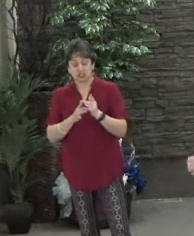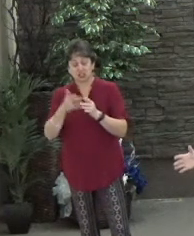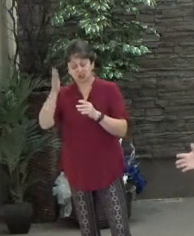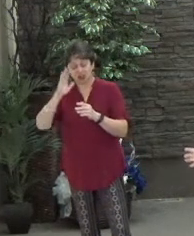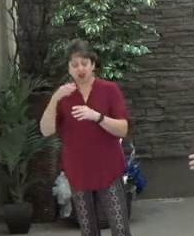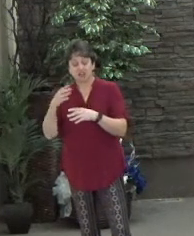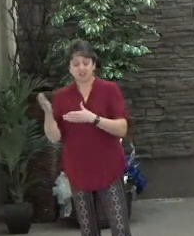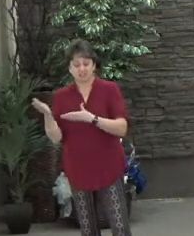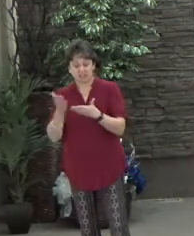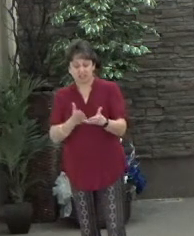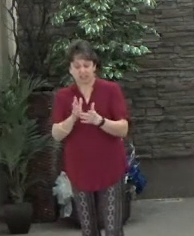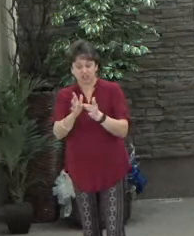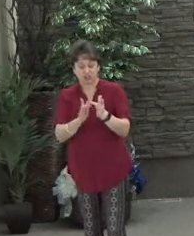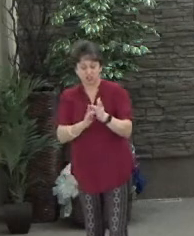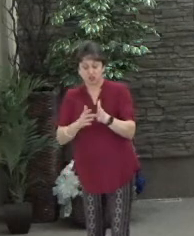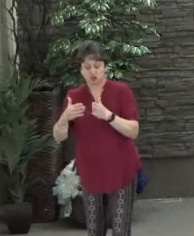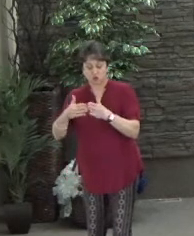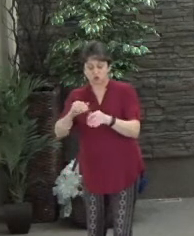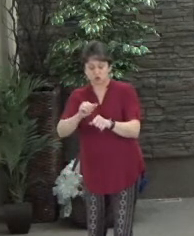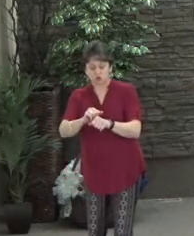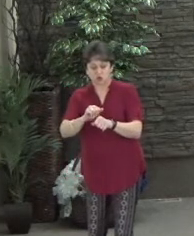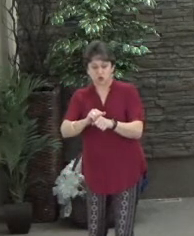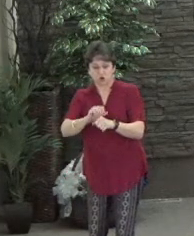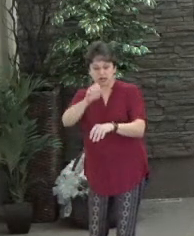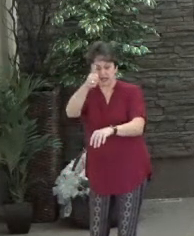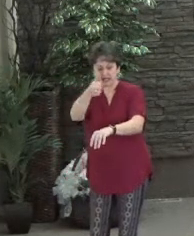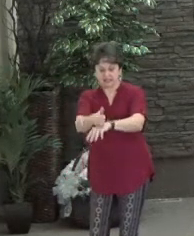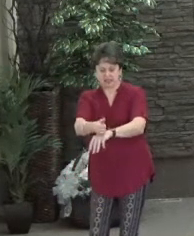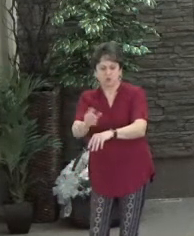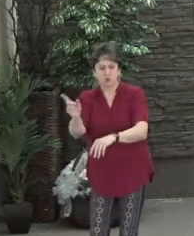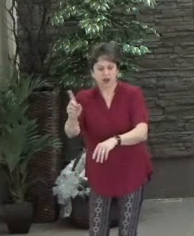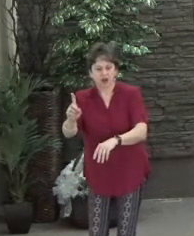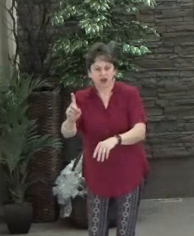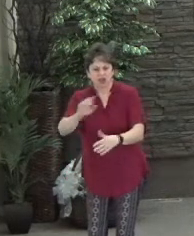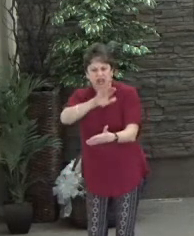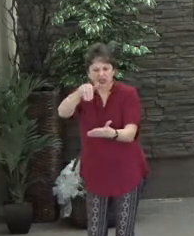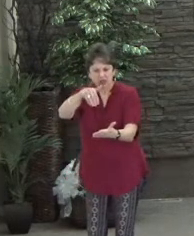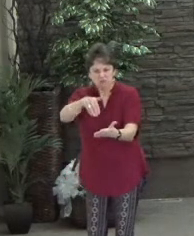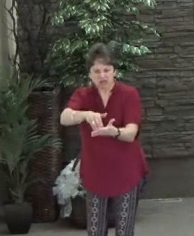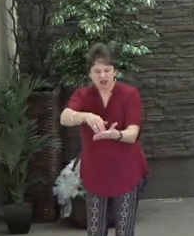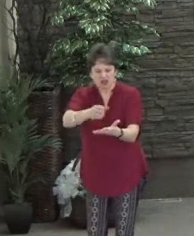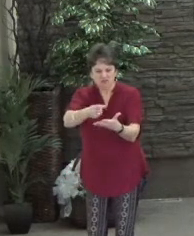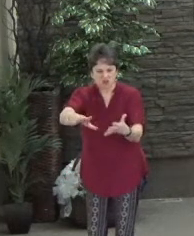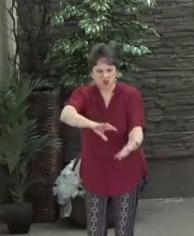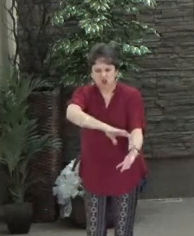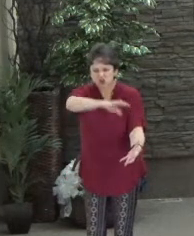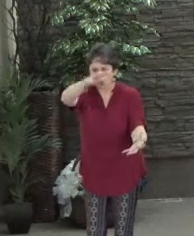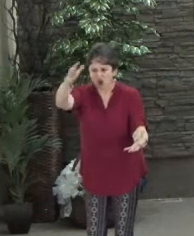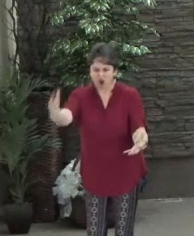God has taken Jesus, the cornerstone, and He set Him right down in the middle of